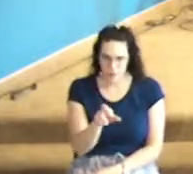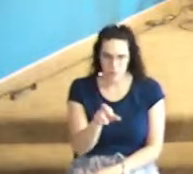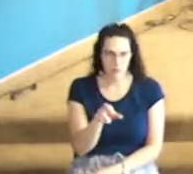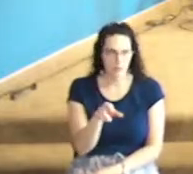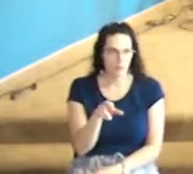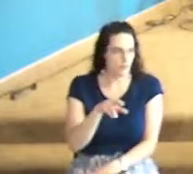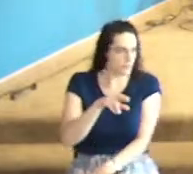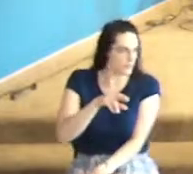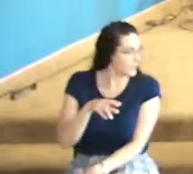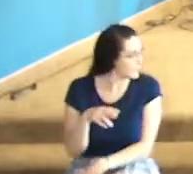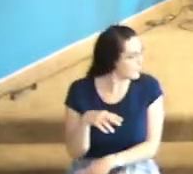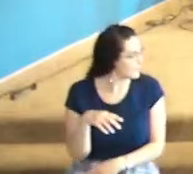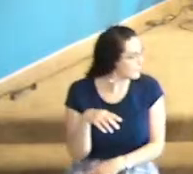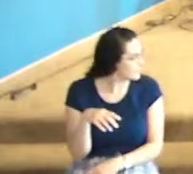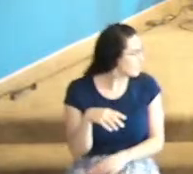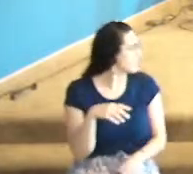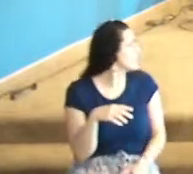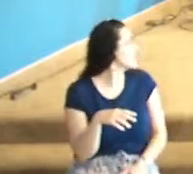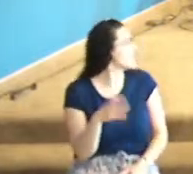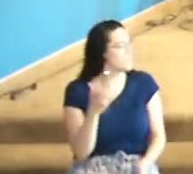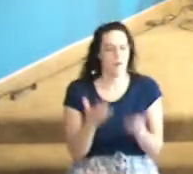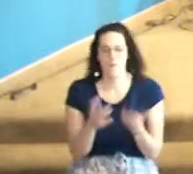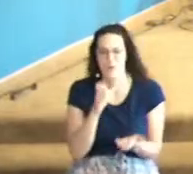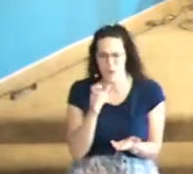is still Jack Knapmeyer.